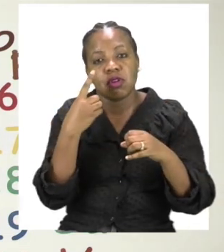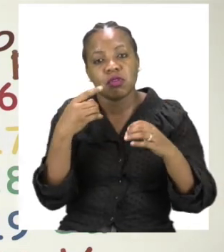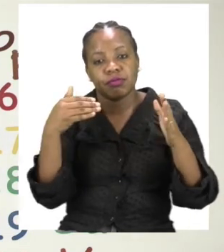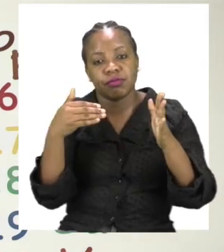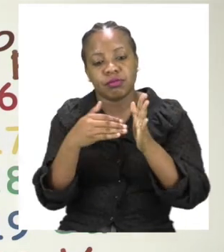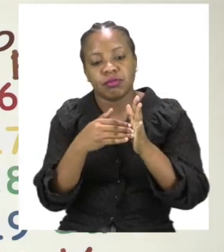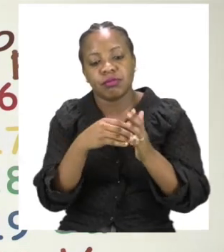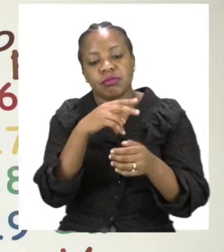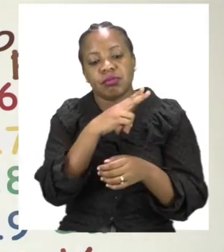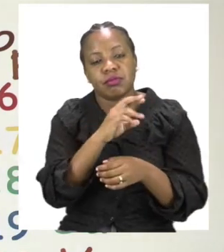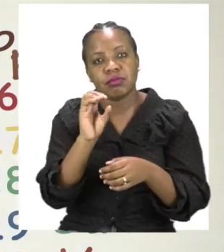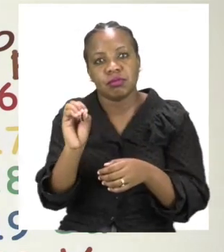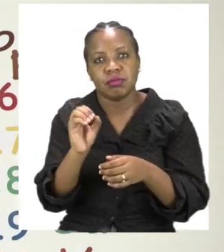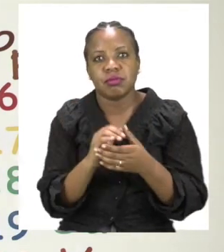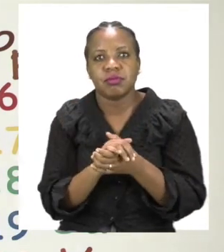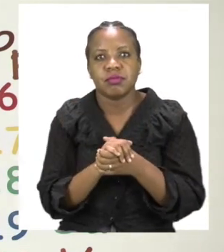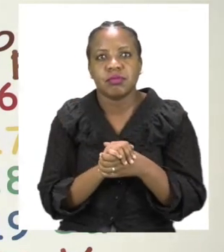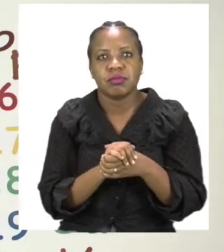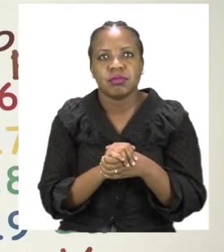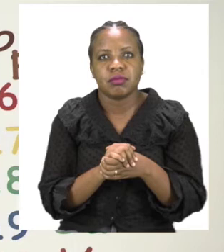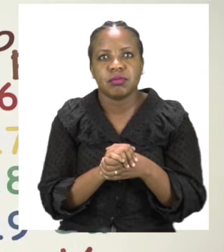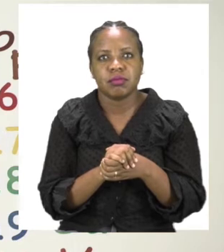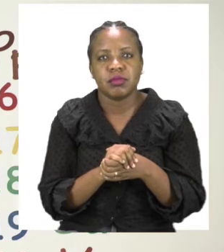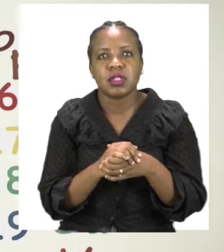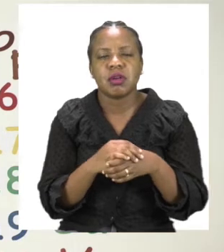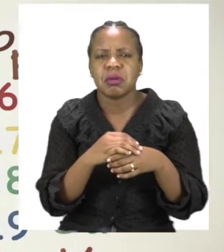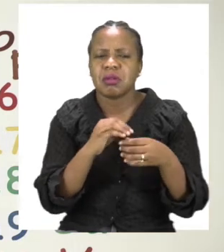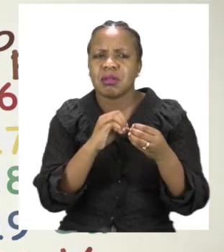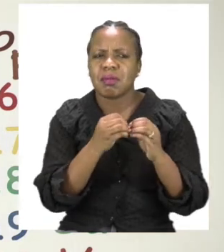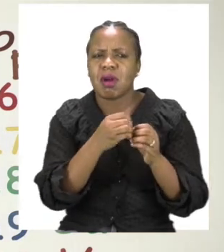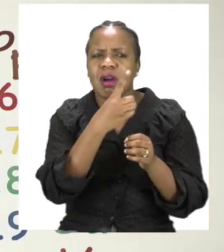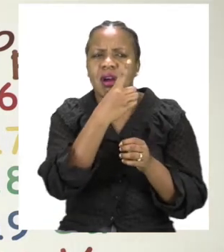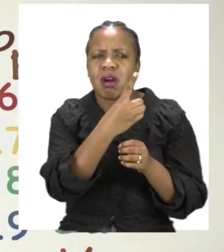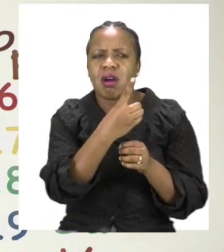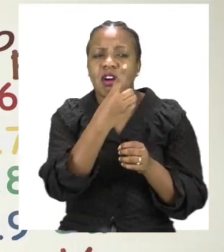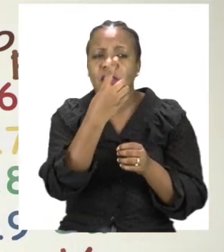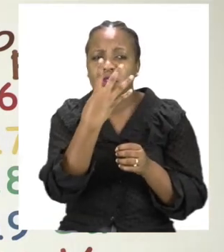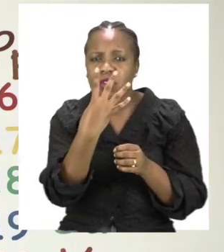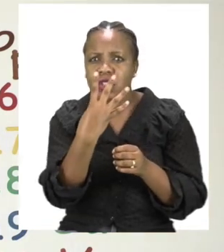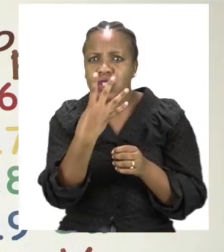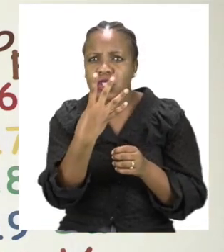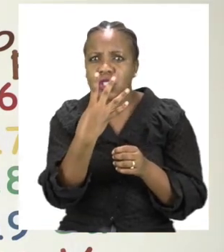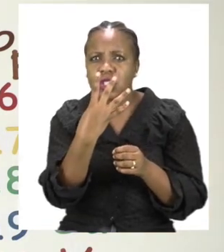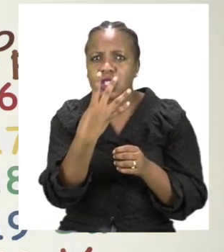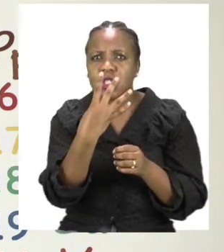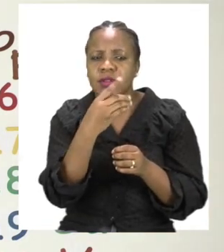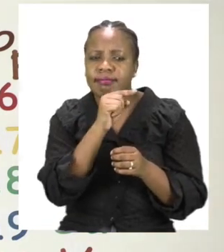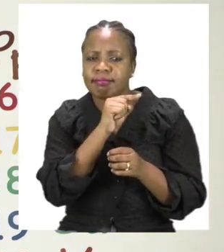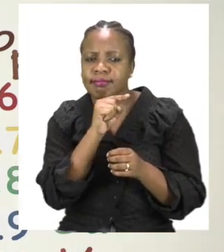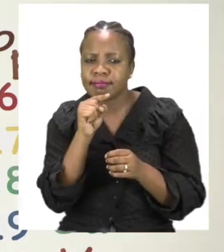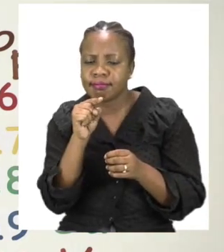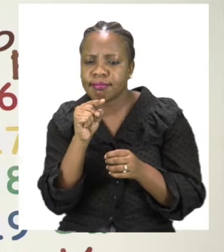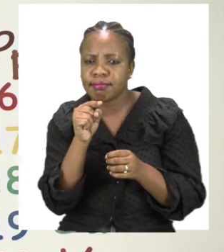to start from the number after 14, which is 15. And we're going to count